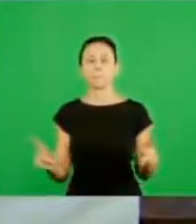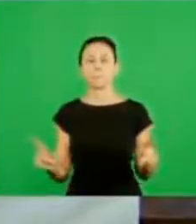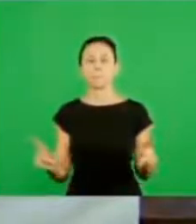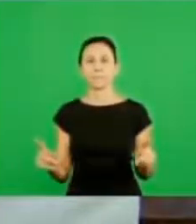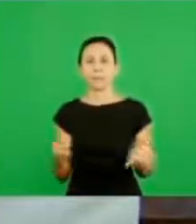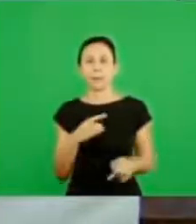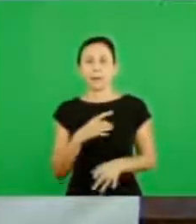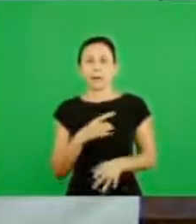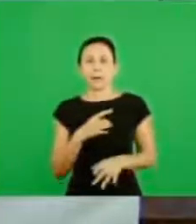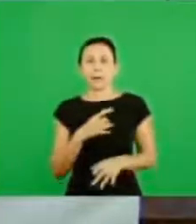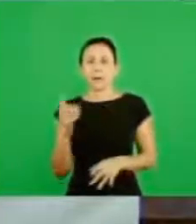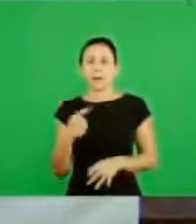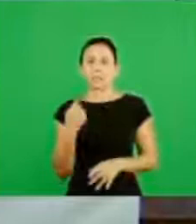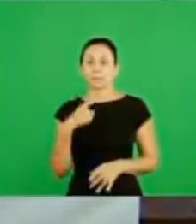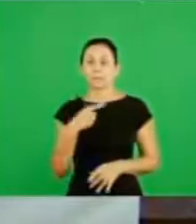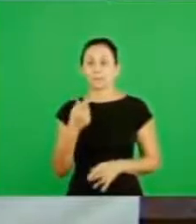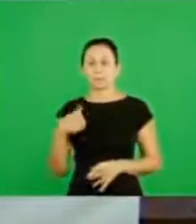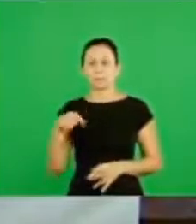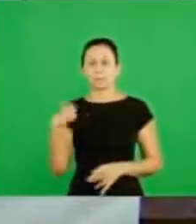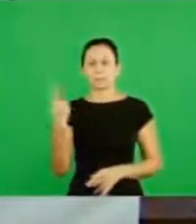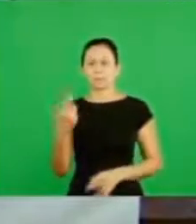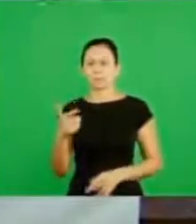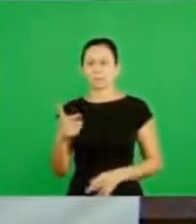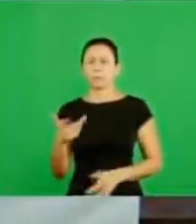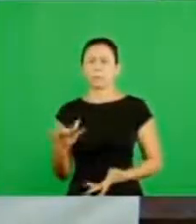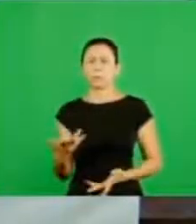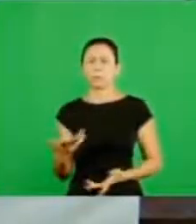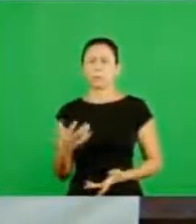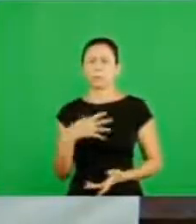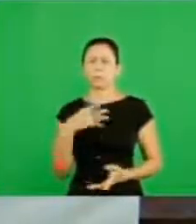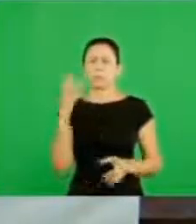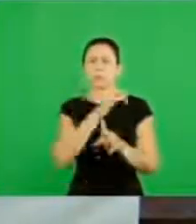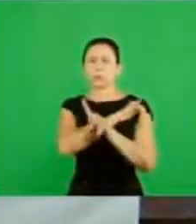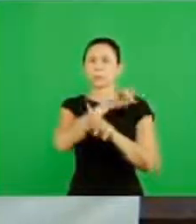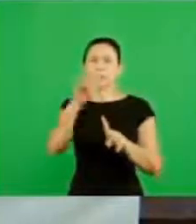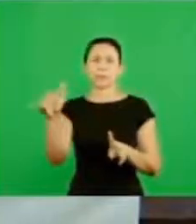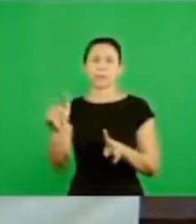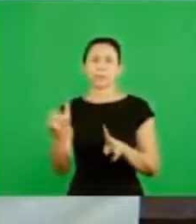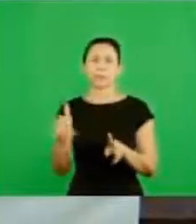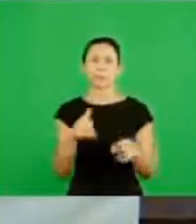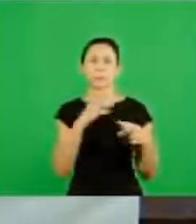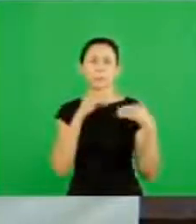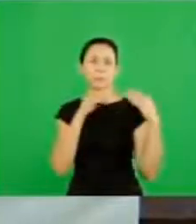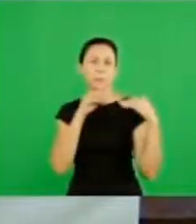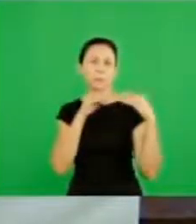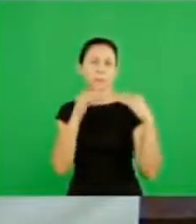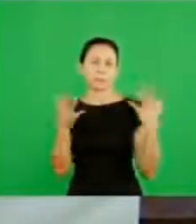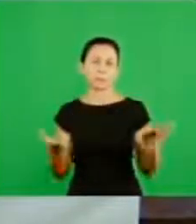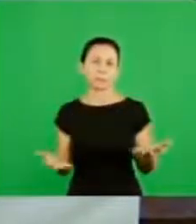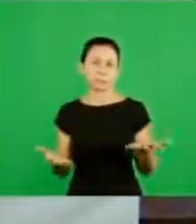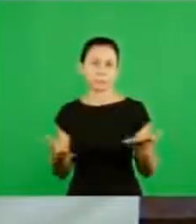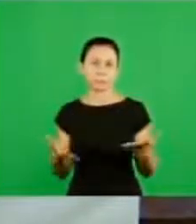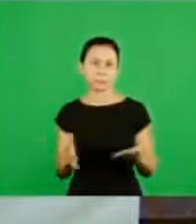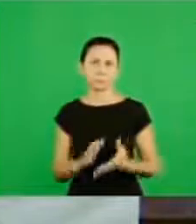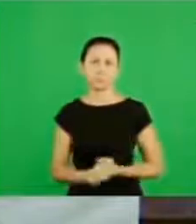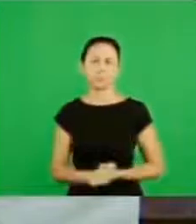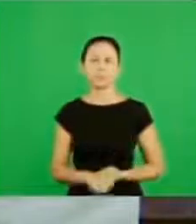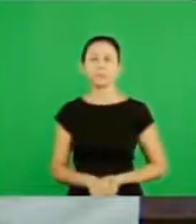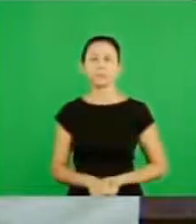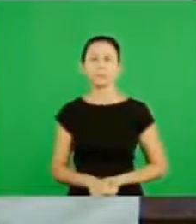an aspect that is in the book of Revelation. Everyone is worried about the book of Revelation. Why? Because we look at